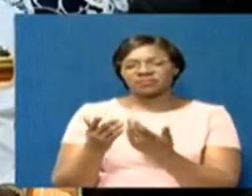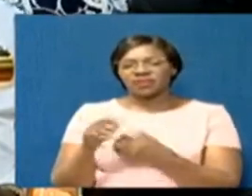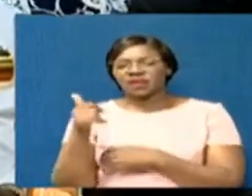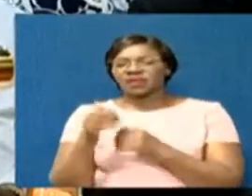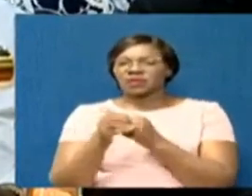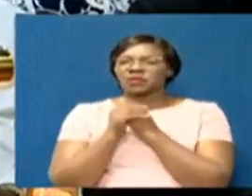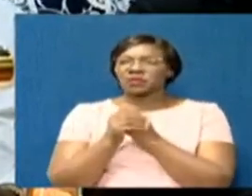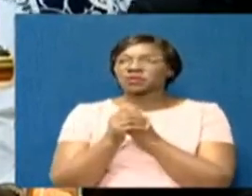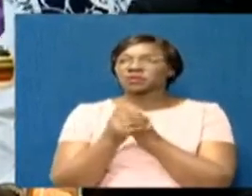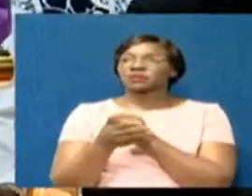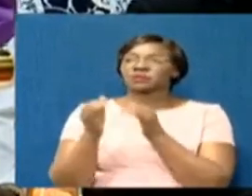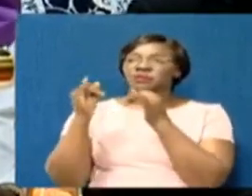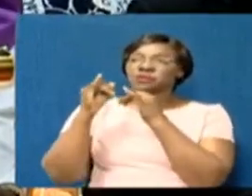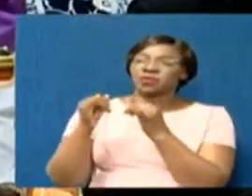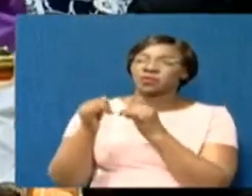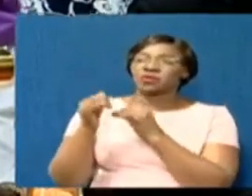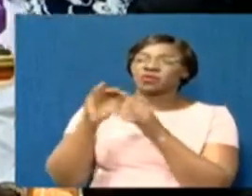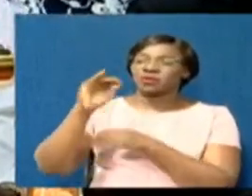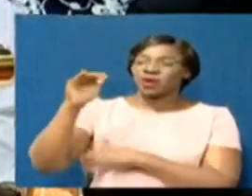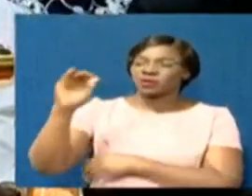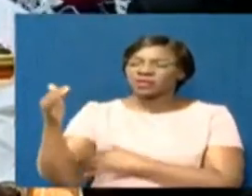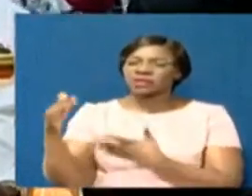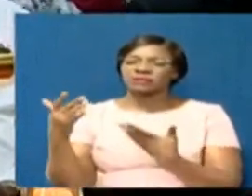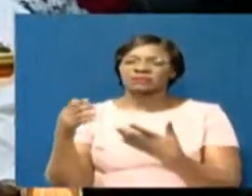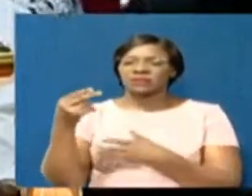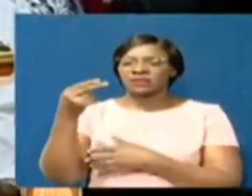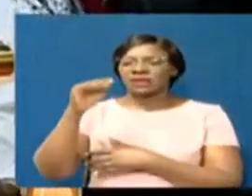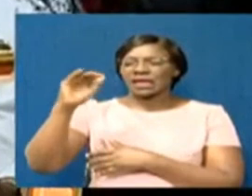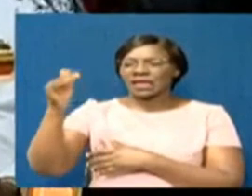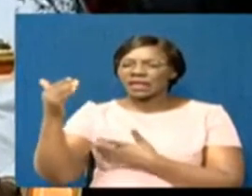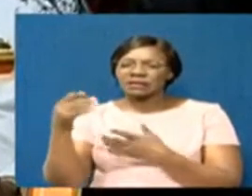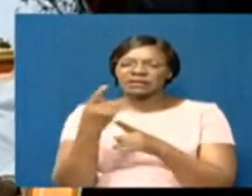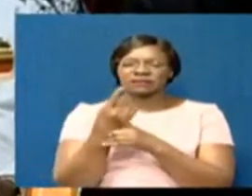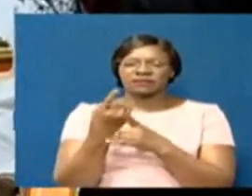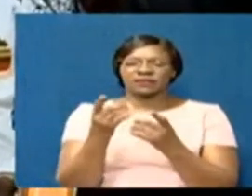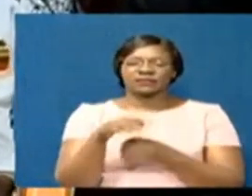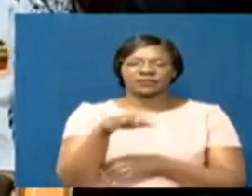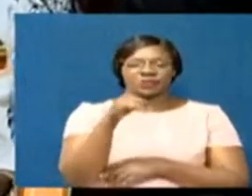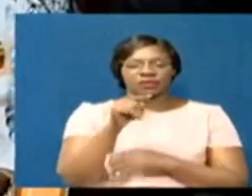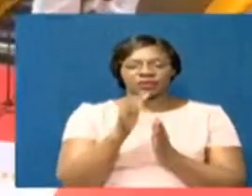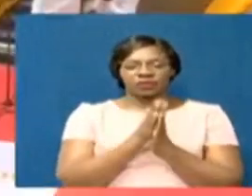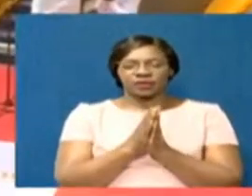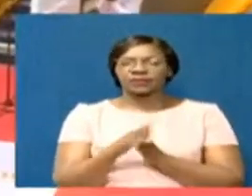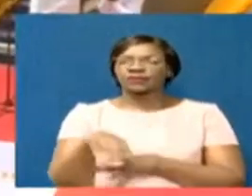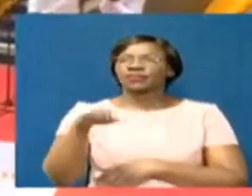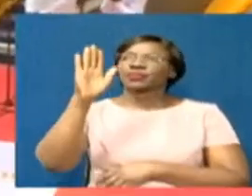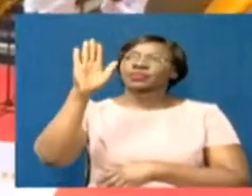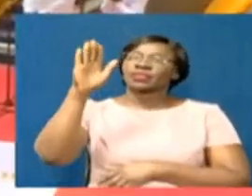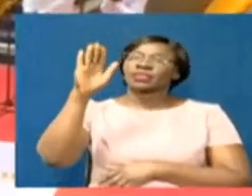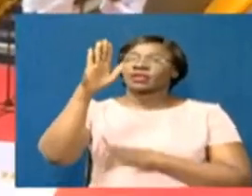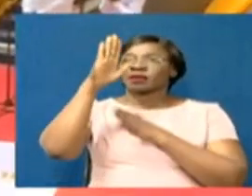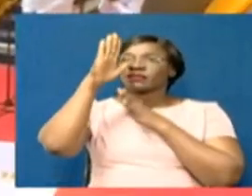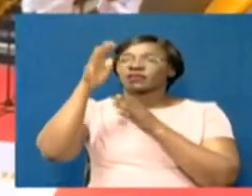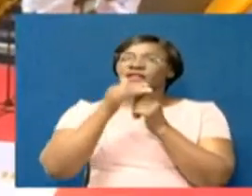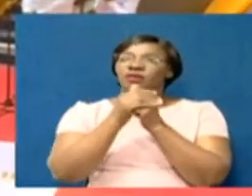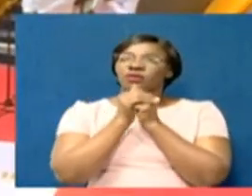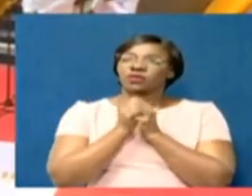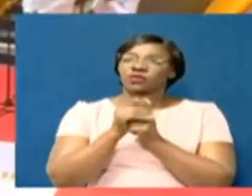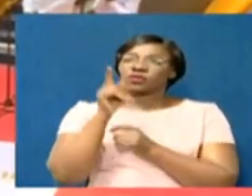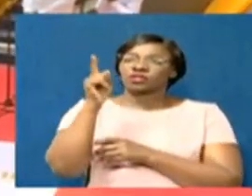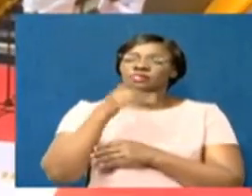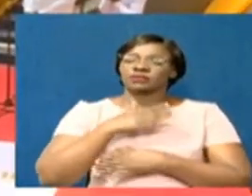the god of the valleys. Let us pray. Our dear Heavenly Father, we worship you and honor your holy